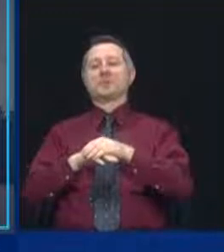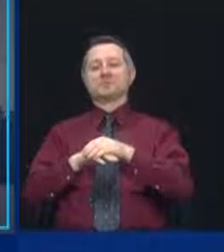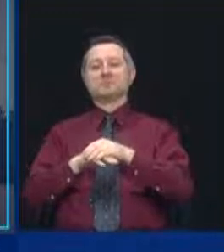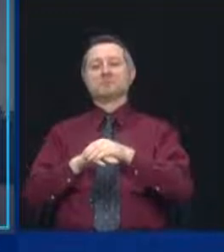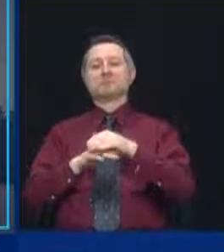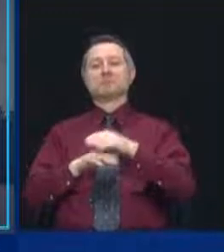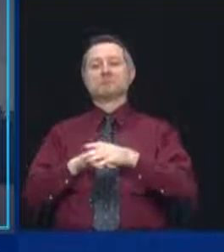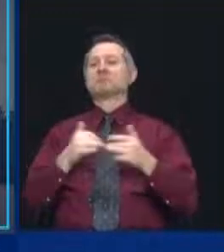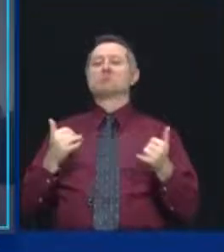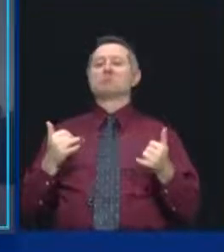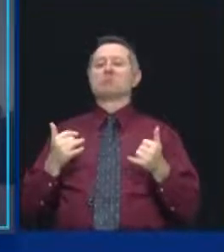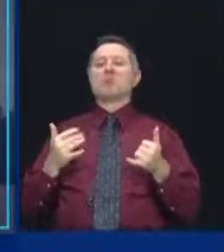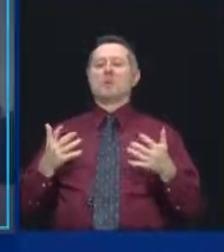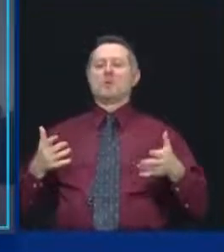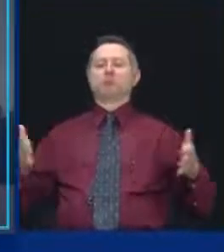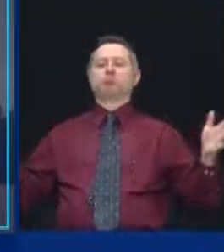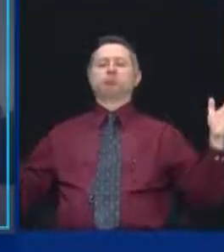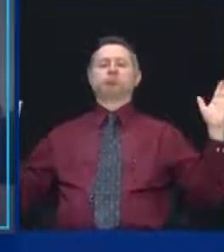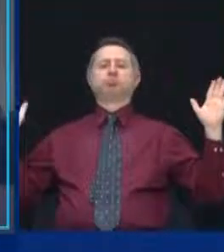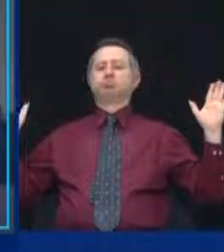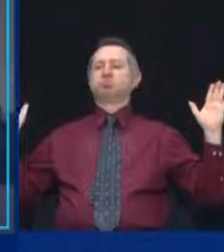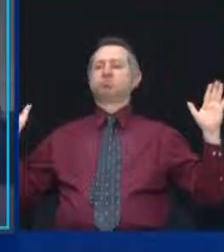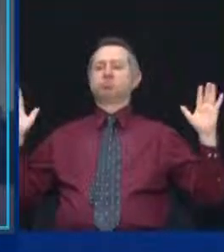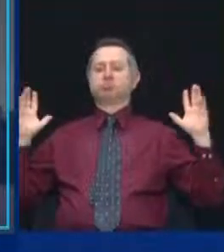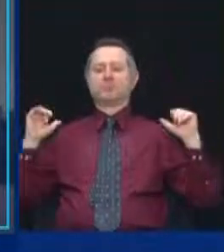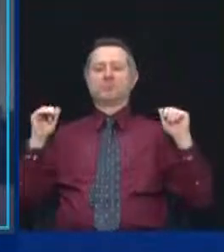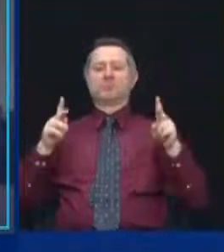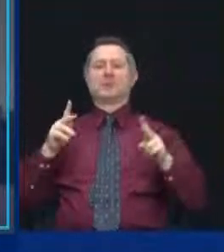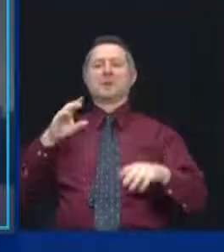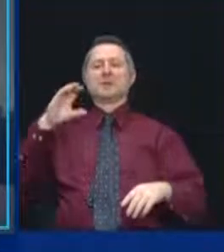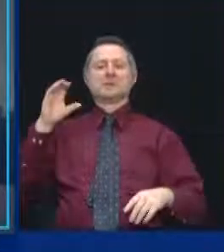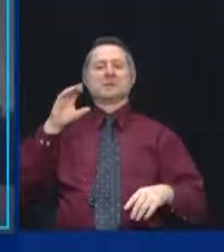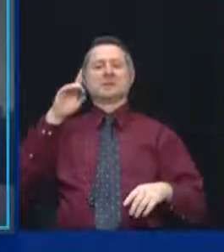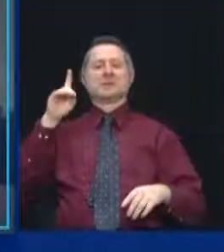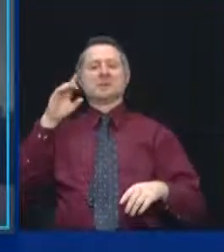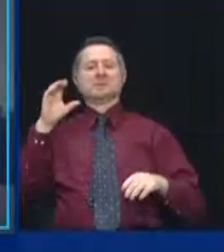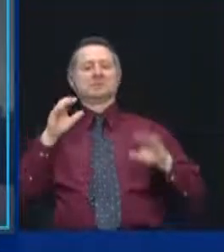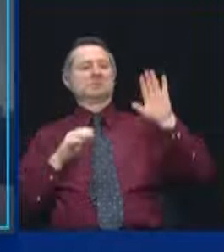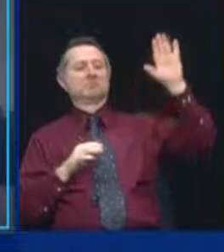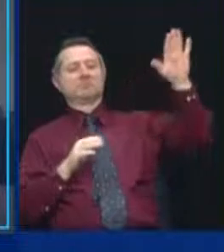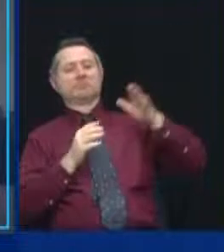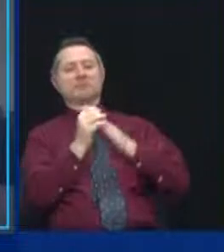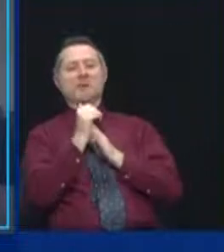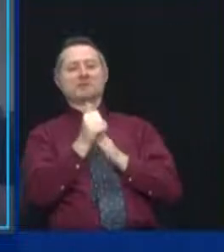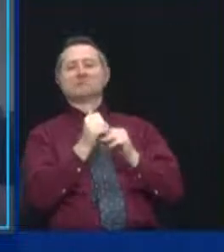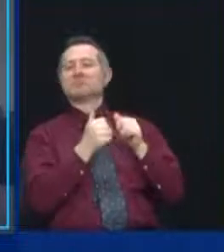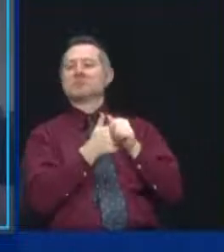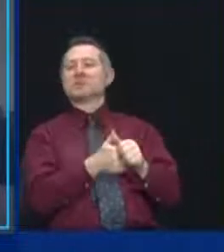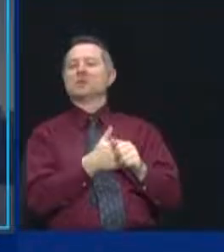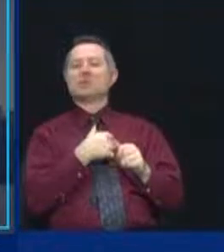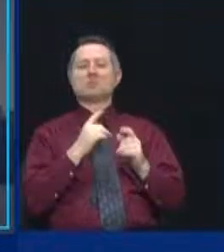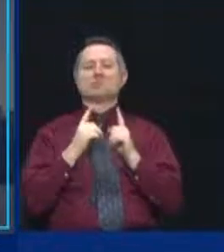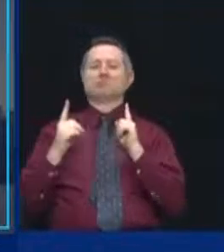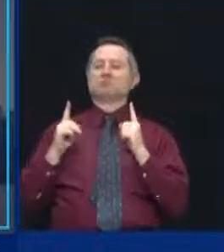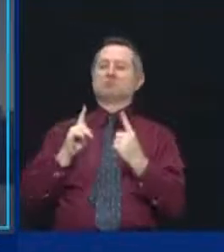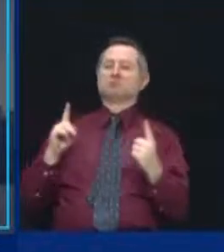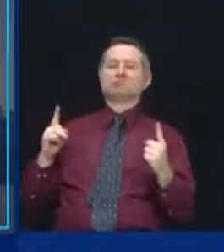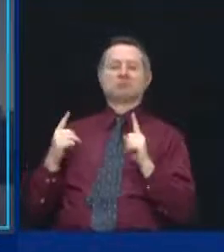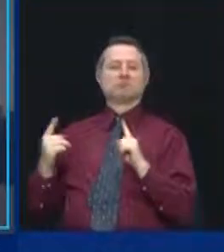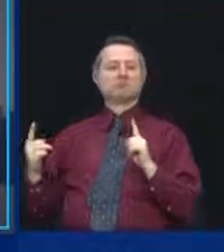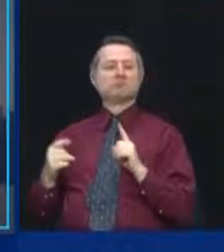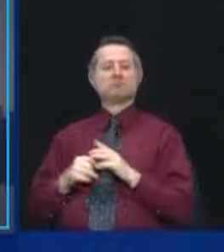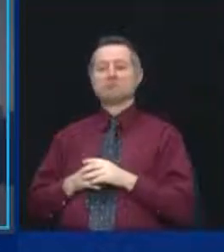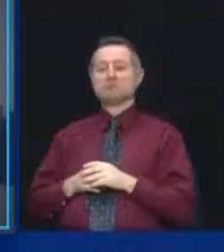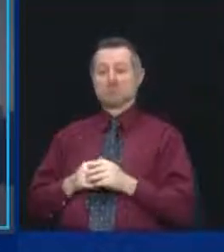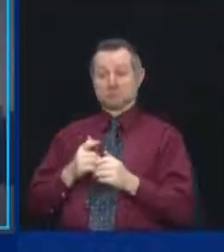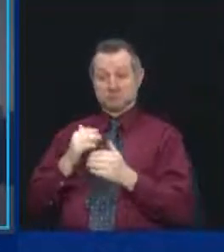basically to the CDC social distancing guidelines. That's really the capacity